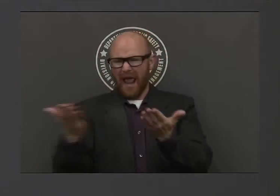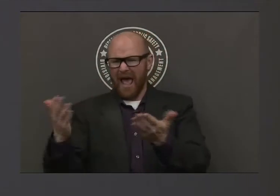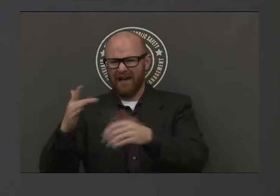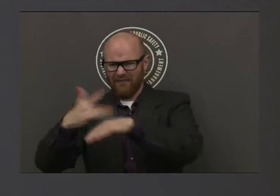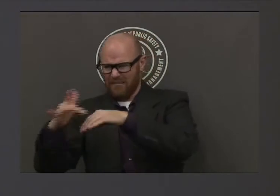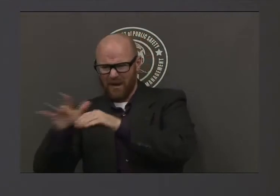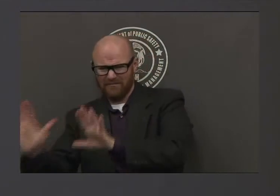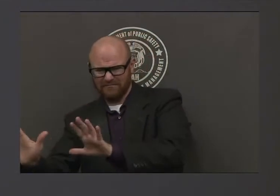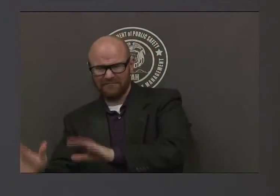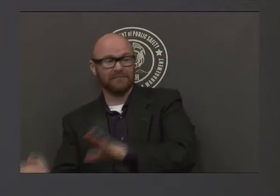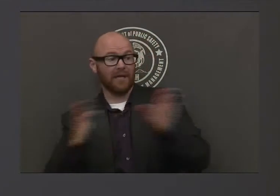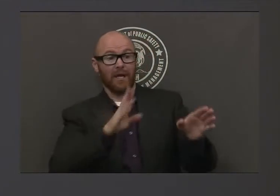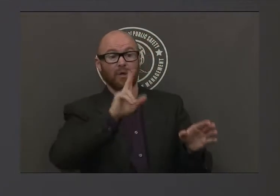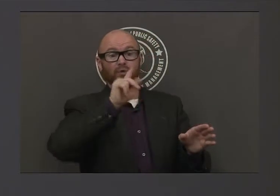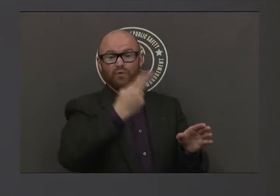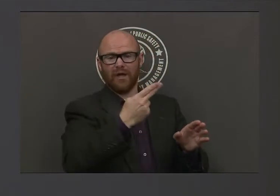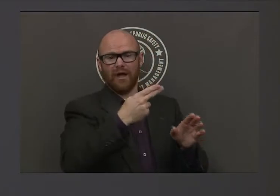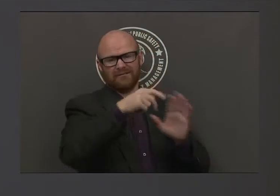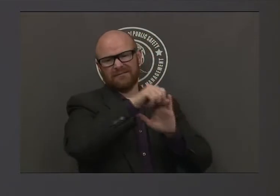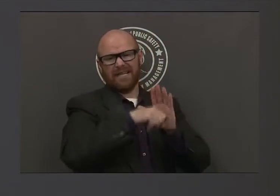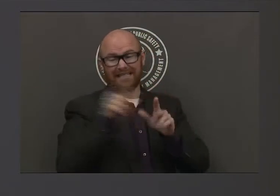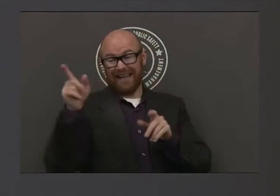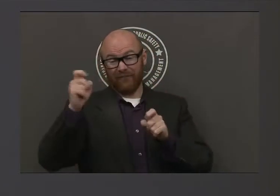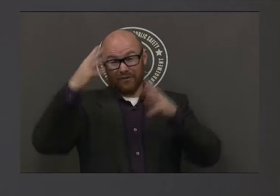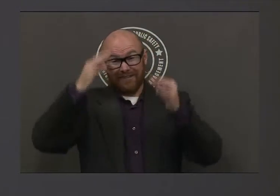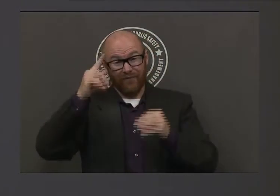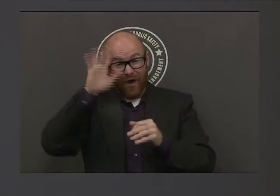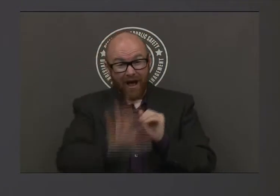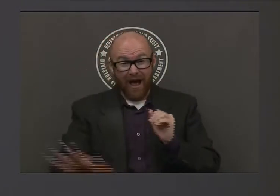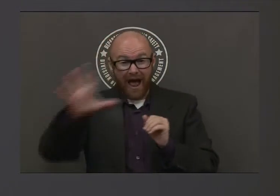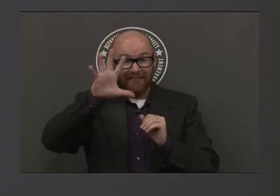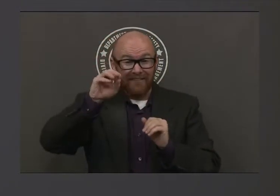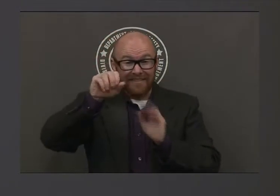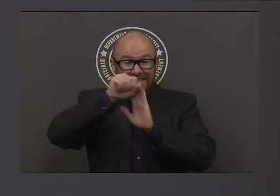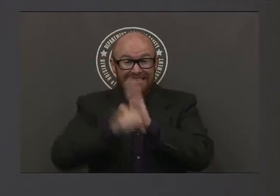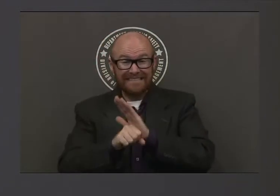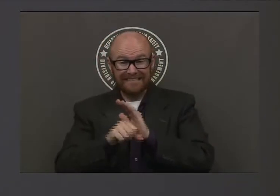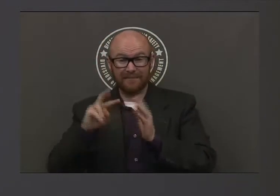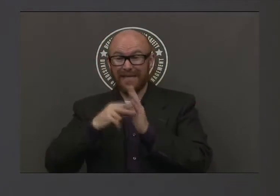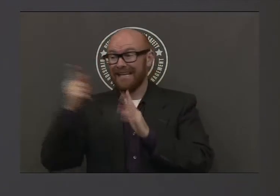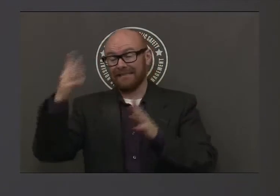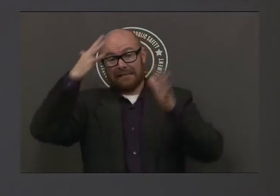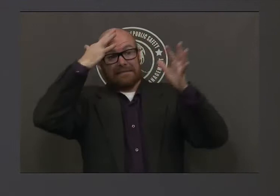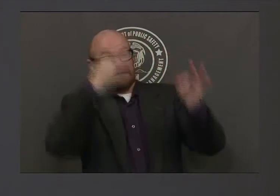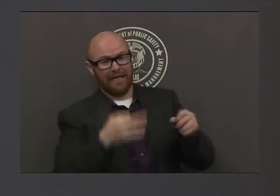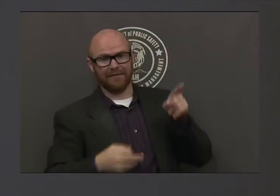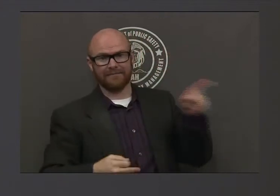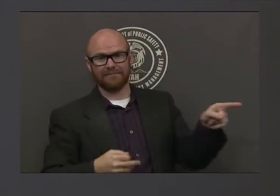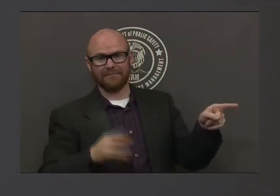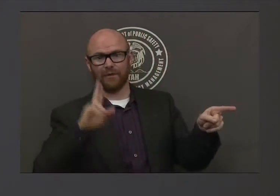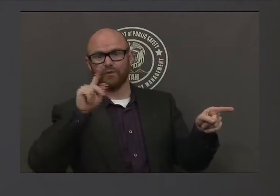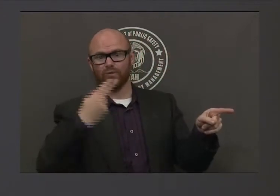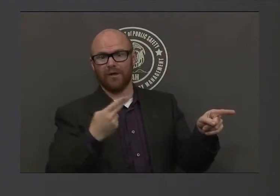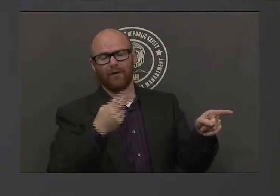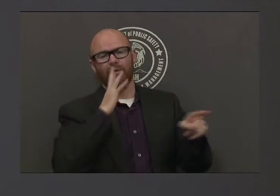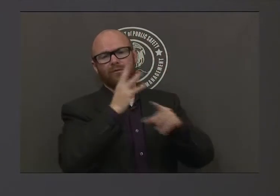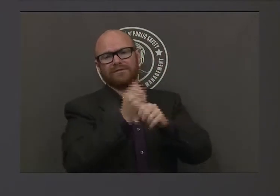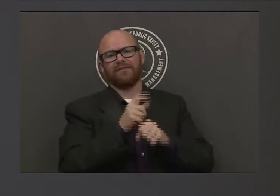to 154,600 on this first allocation. It'll actually come in waves. It won't come all at one time